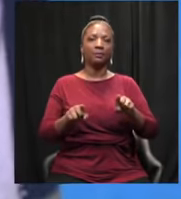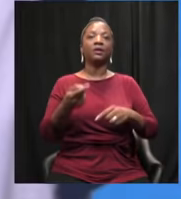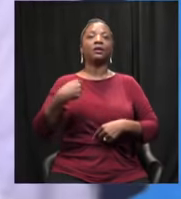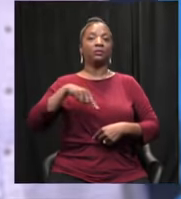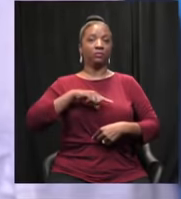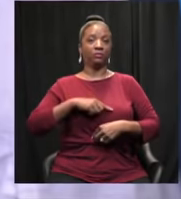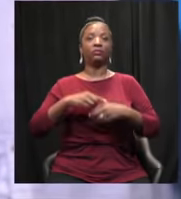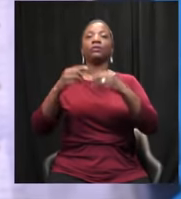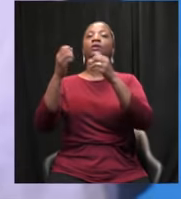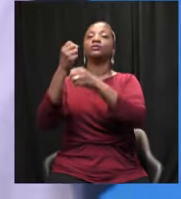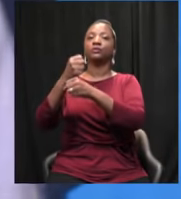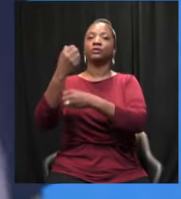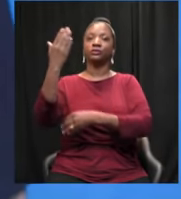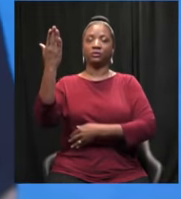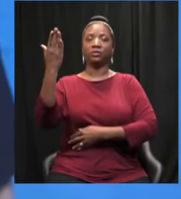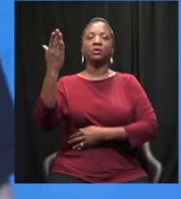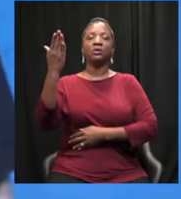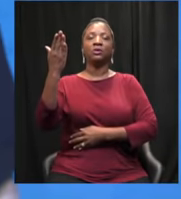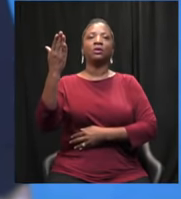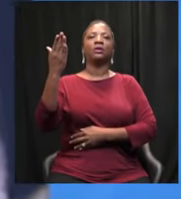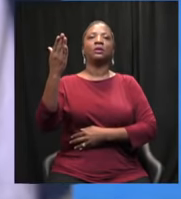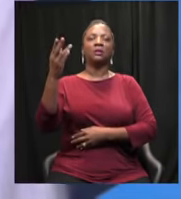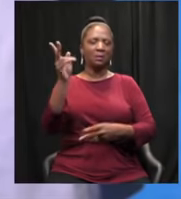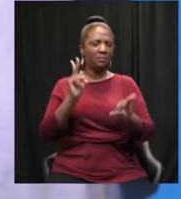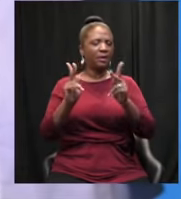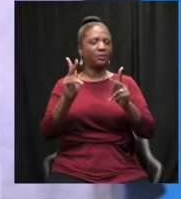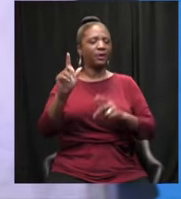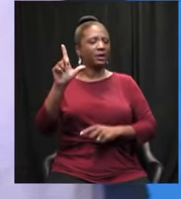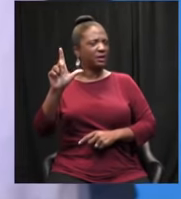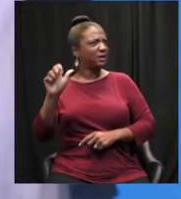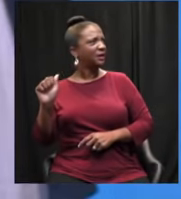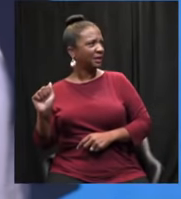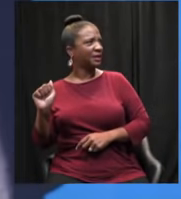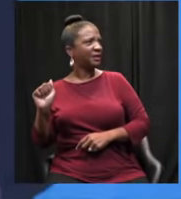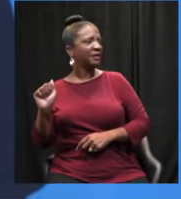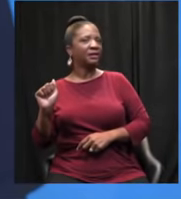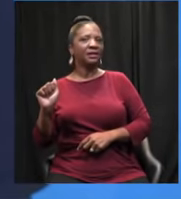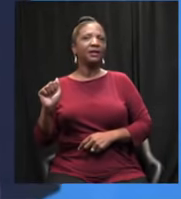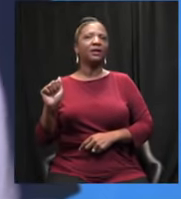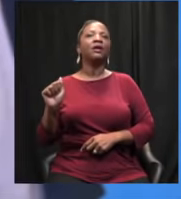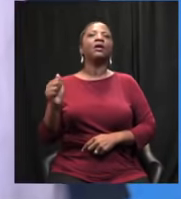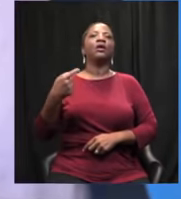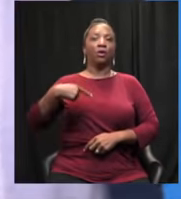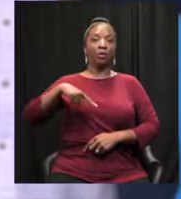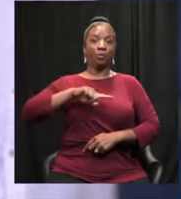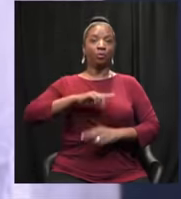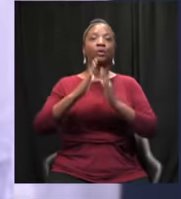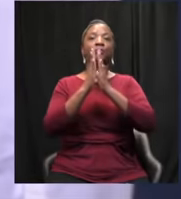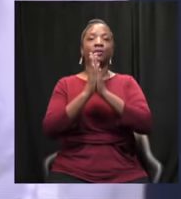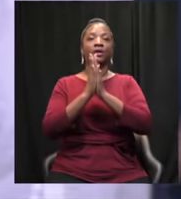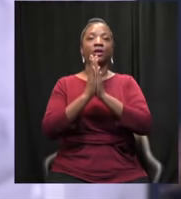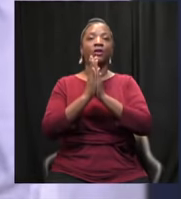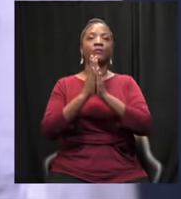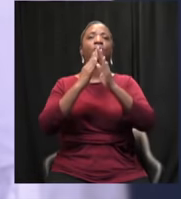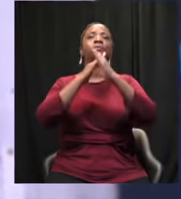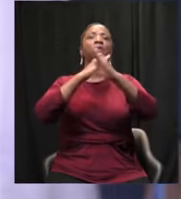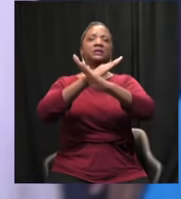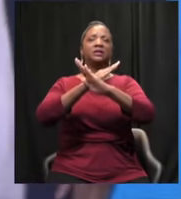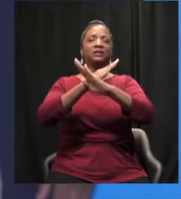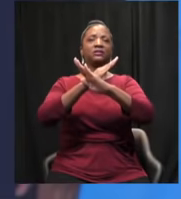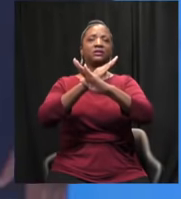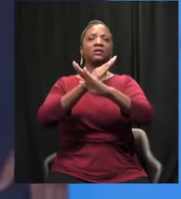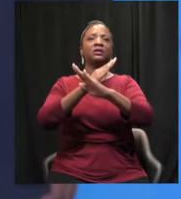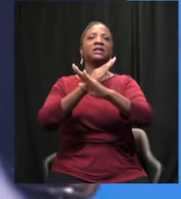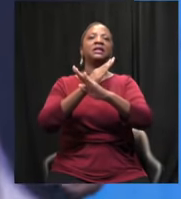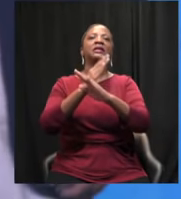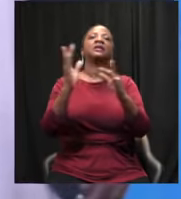Gulf Coast region. We pray for their safety. We pray for their protection. We pray for them right now, Lord, in the name of Jesus. We pray